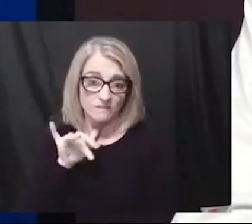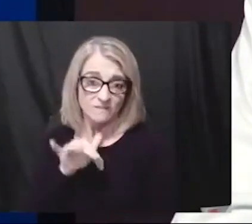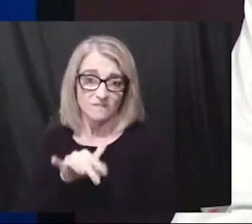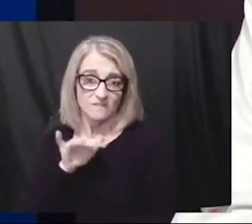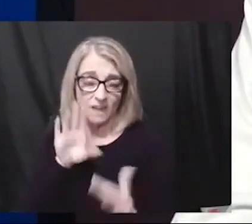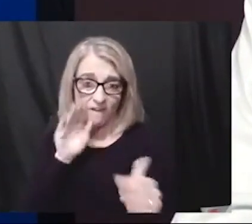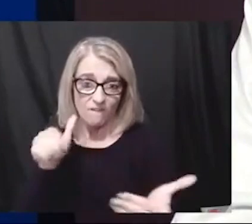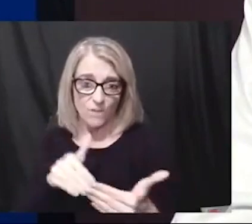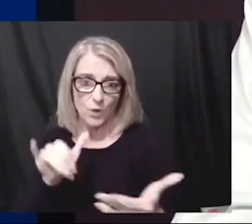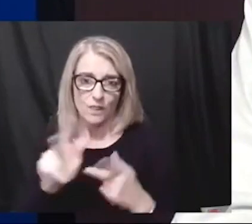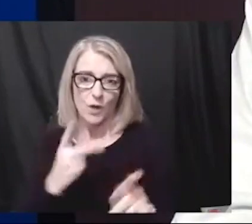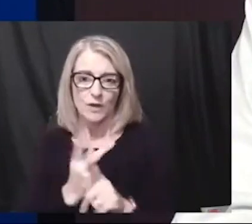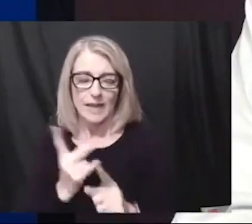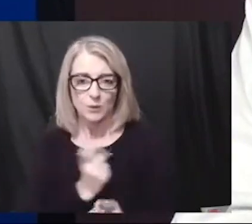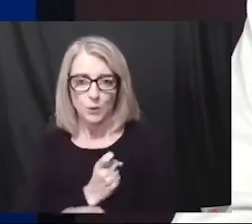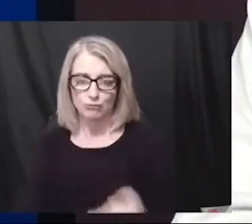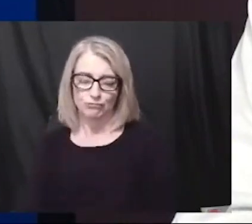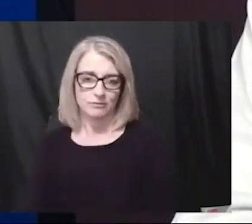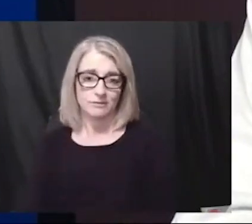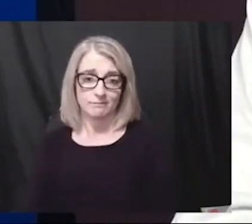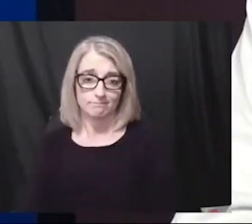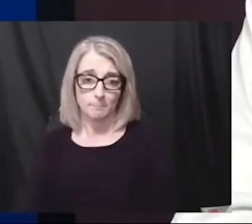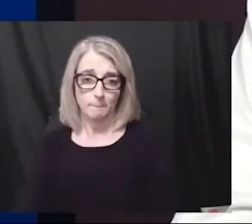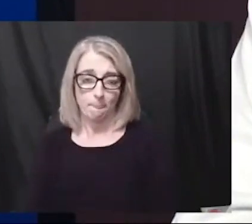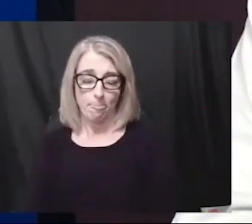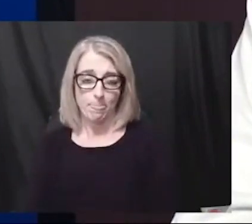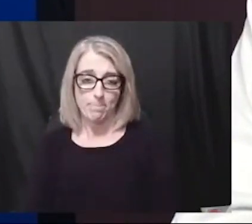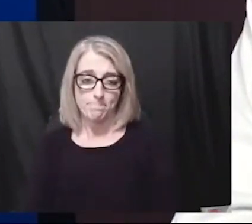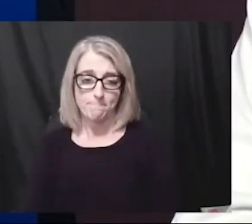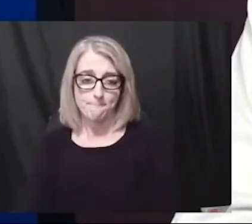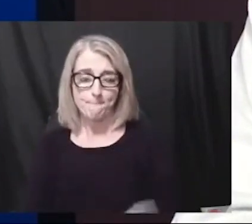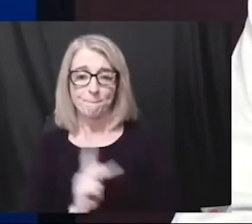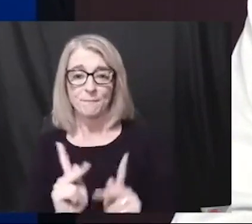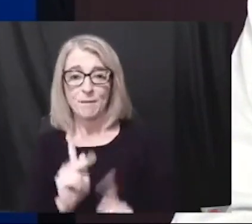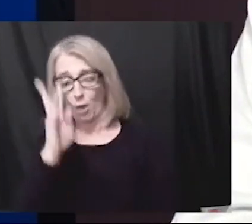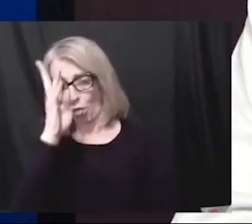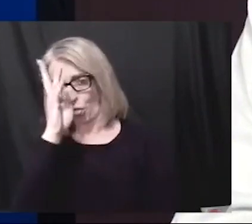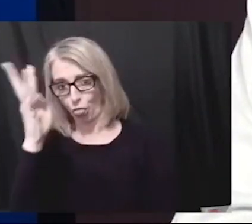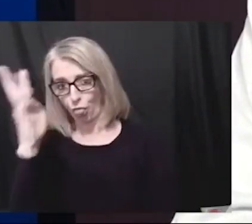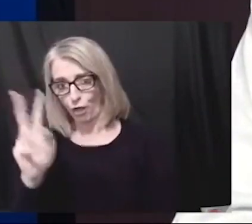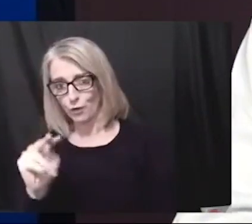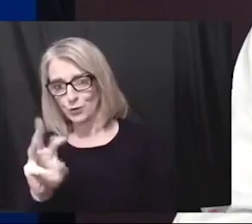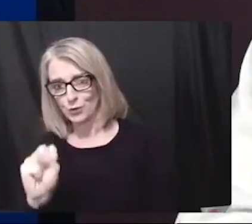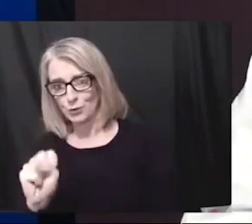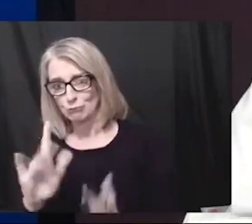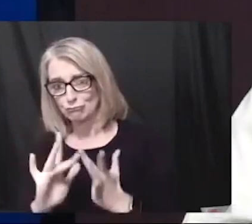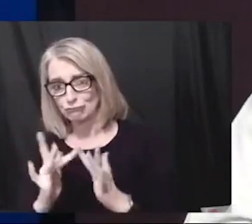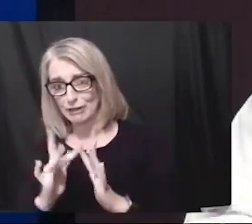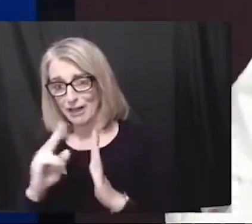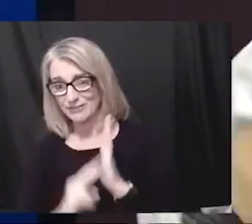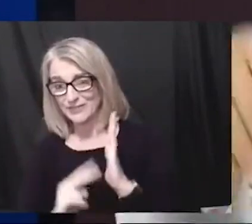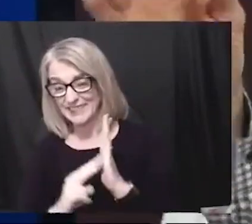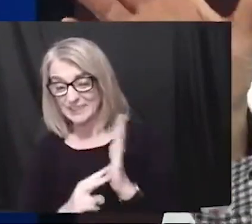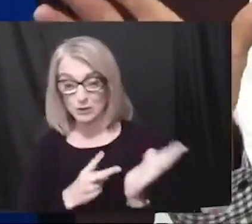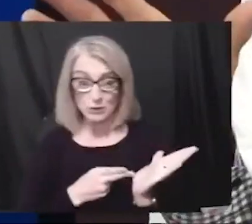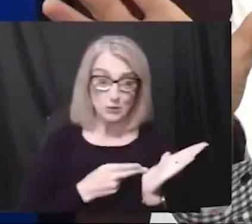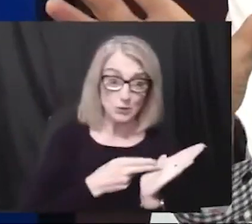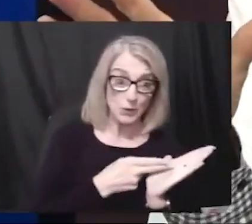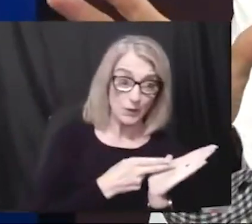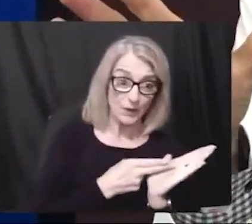said, Steve. We know that adolescent boys who get the infection have a 6 times higher risk of